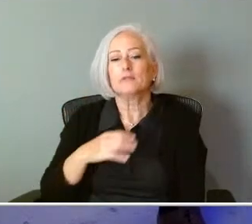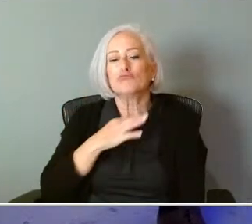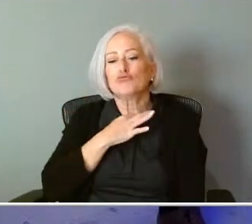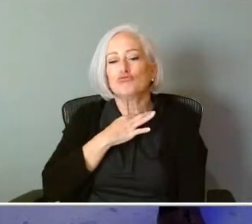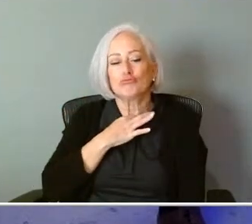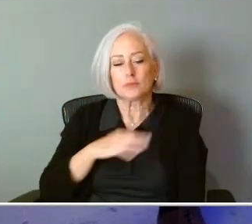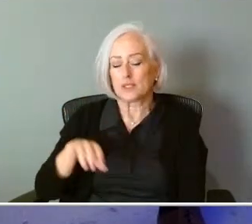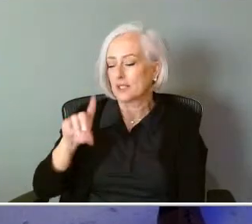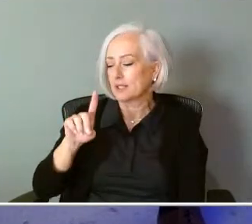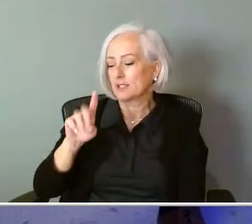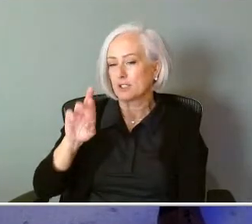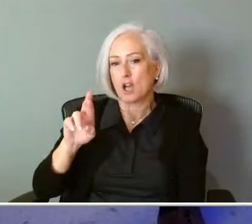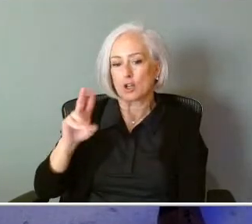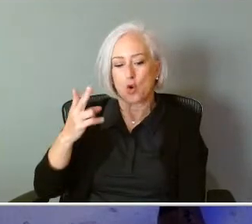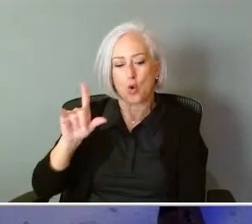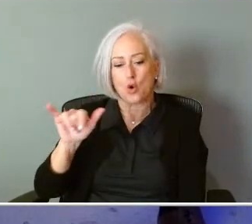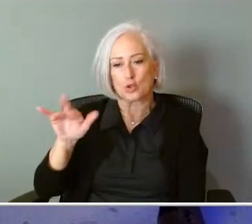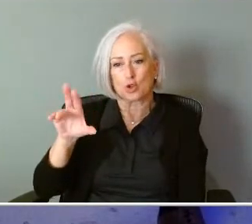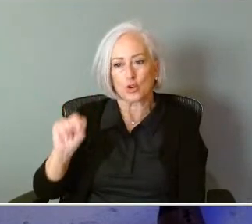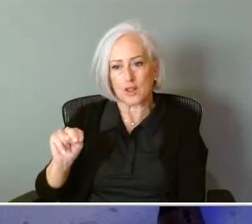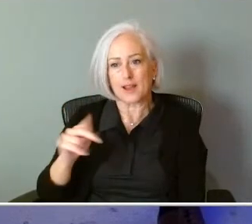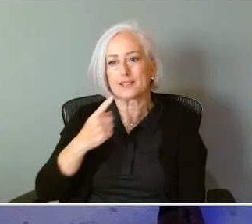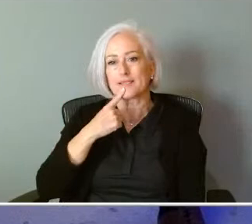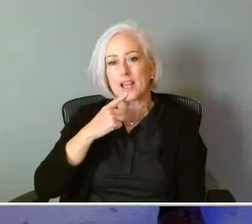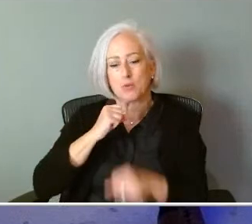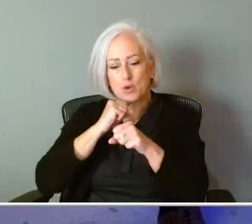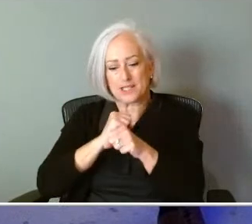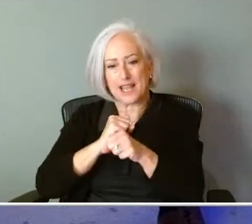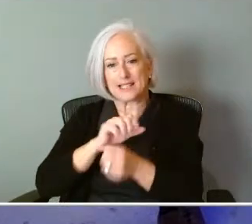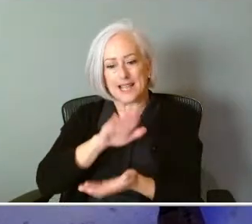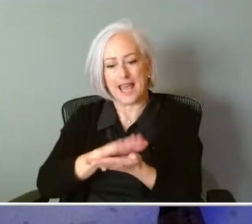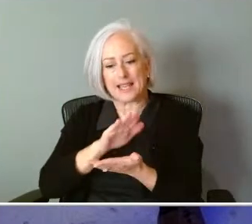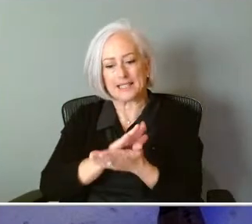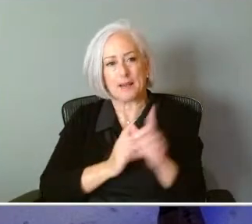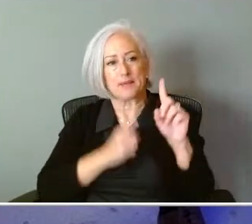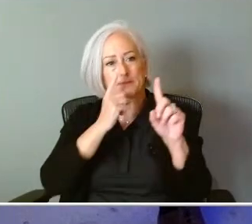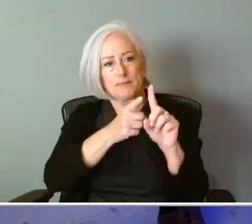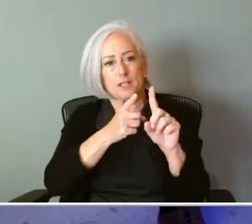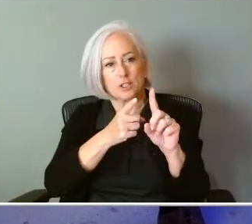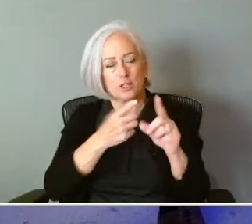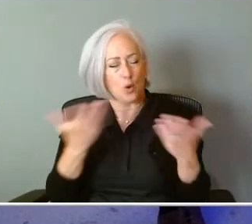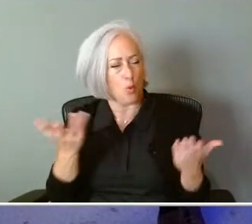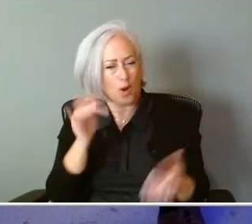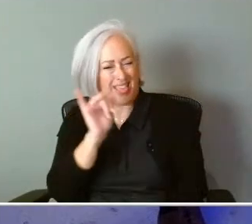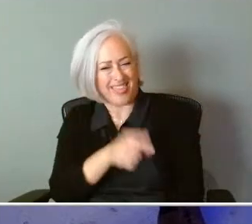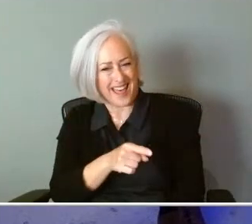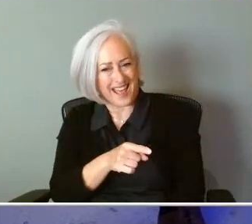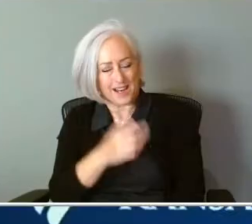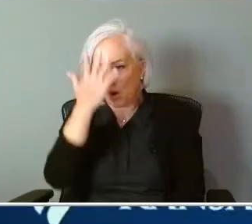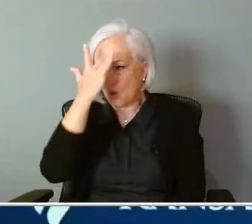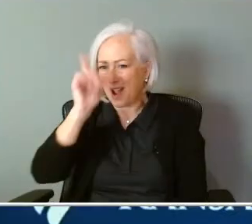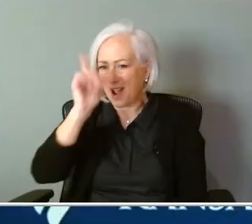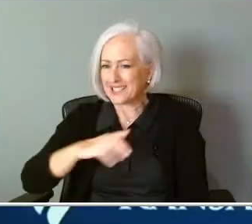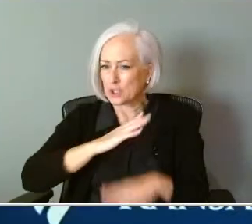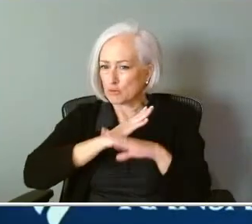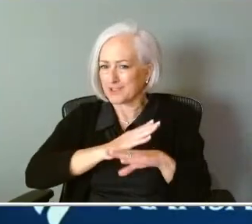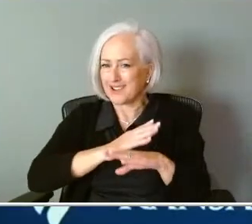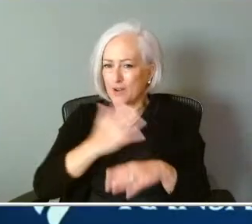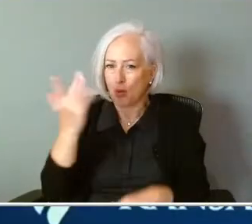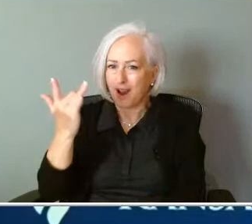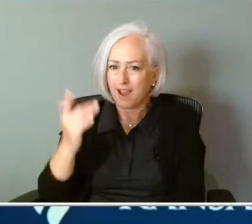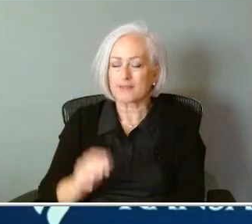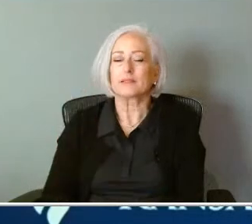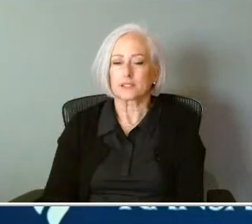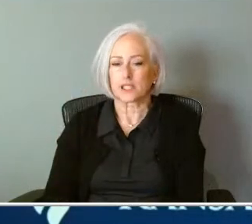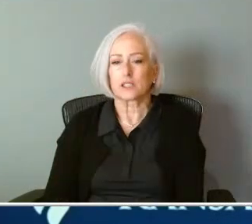the academic mission? What is the academic mission and why does it need protecting? Great question. So the academic mission, we're at